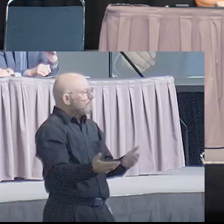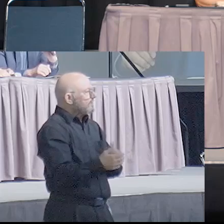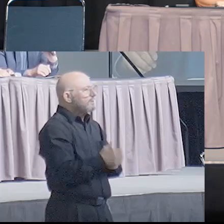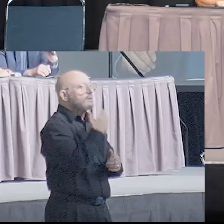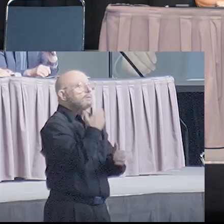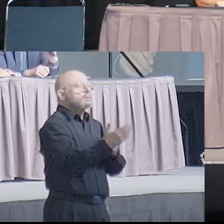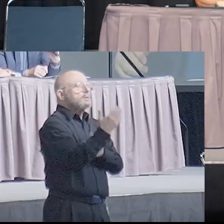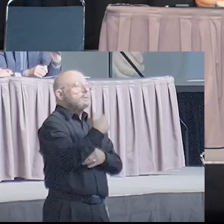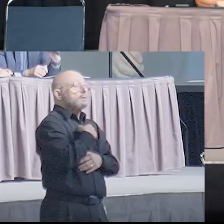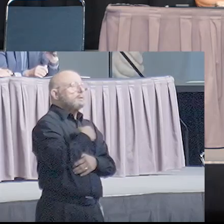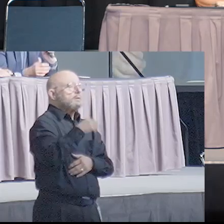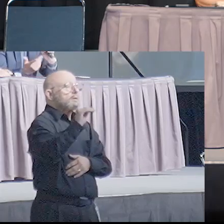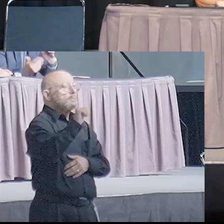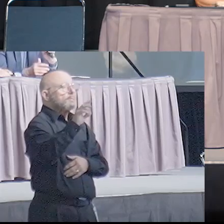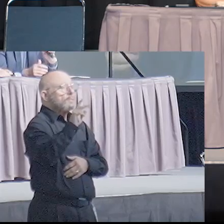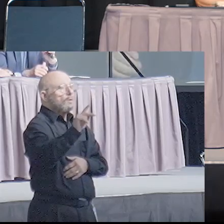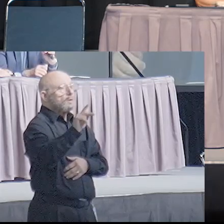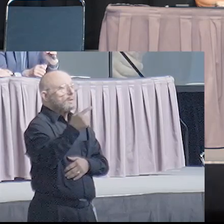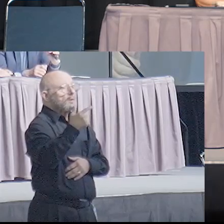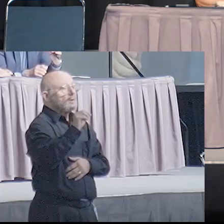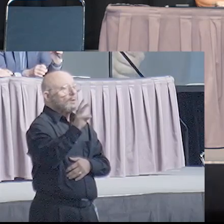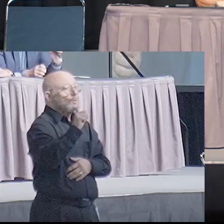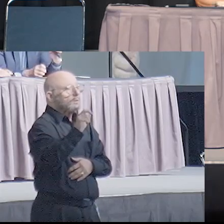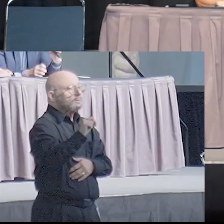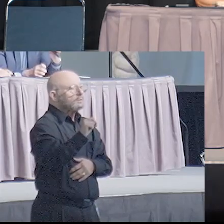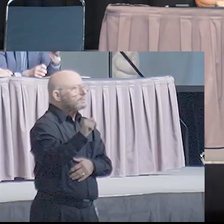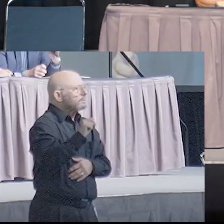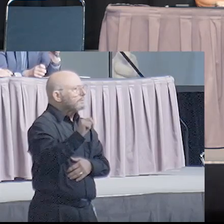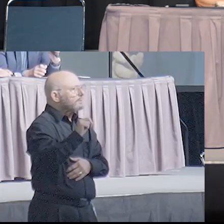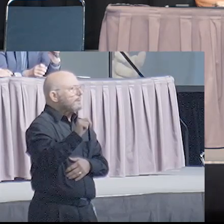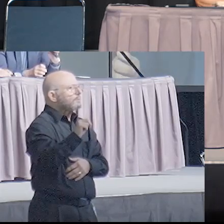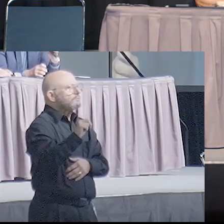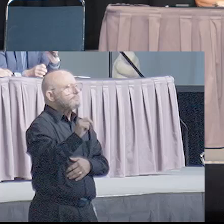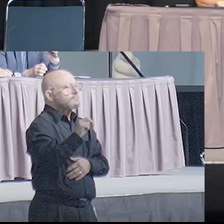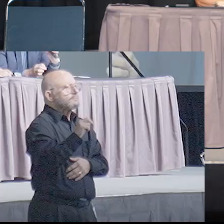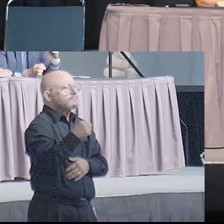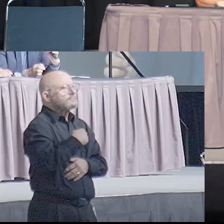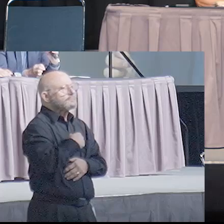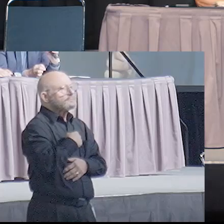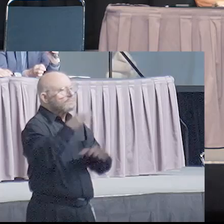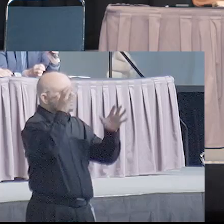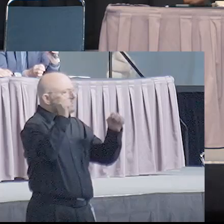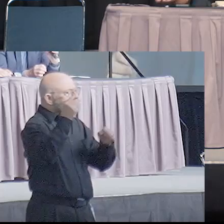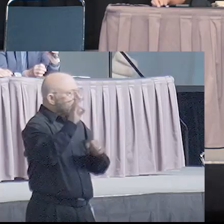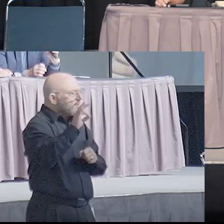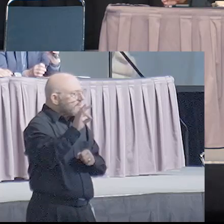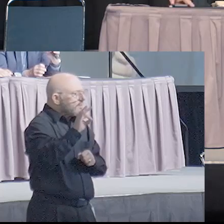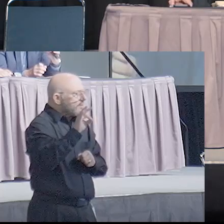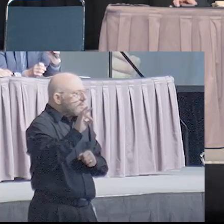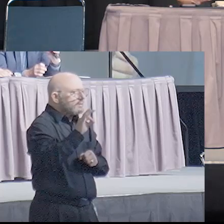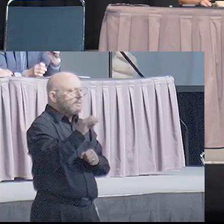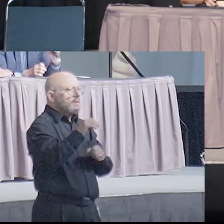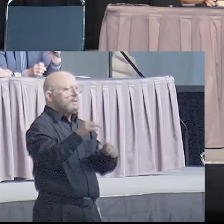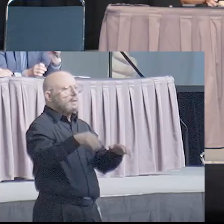Good morning, and thank you for the opportunity to contribute to this. My name is Mark Gowen. I'm the president of Angel Medical